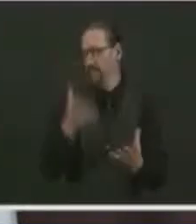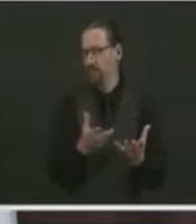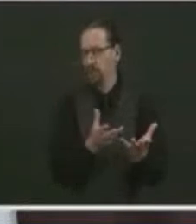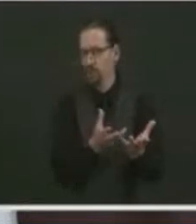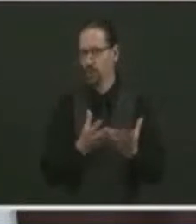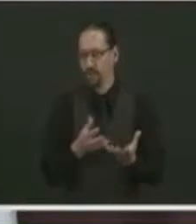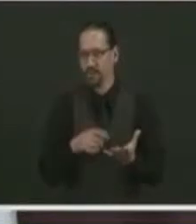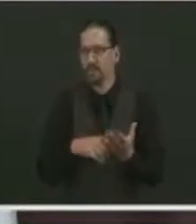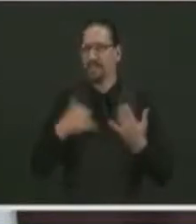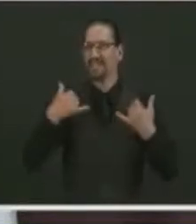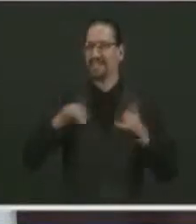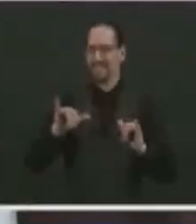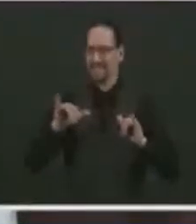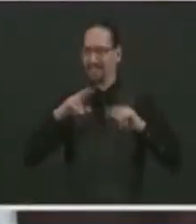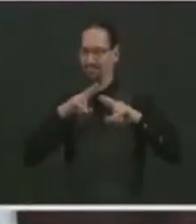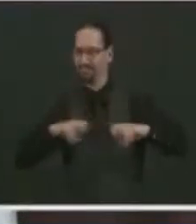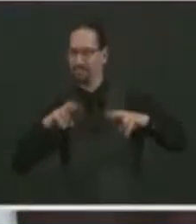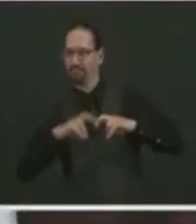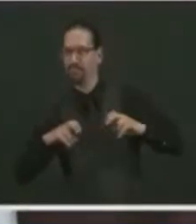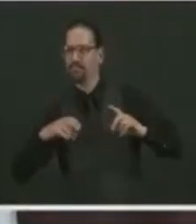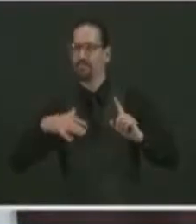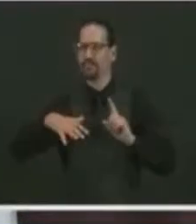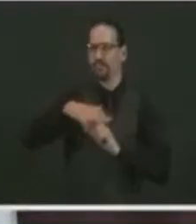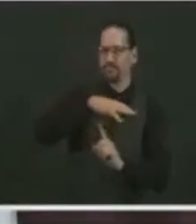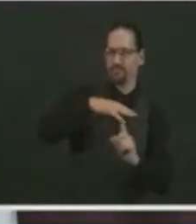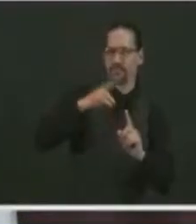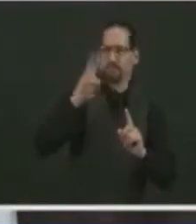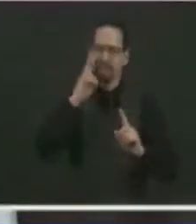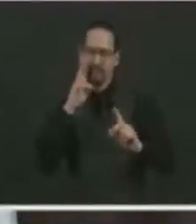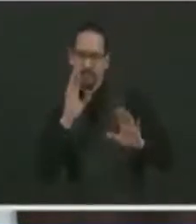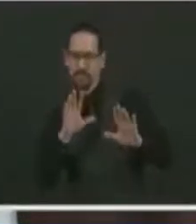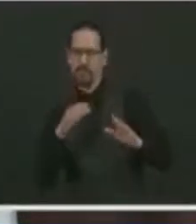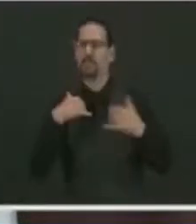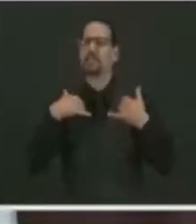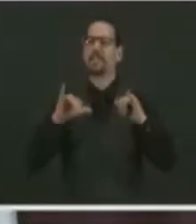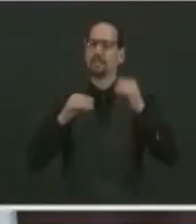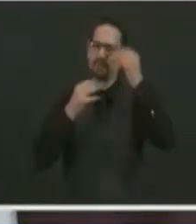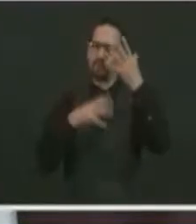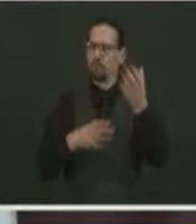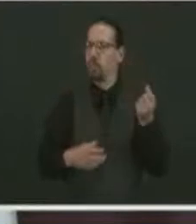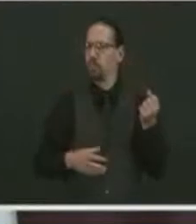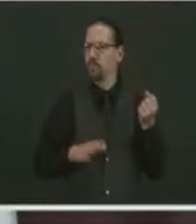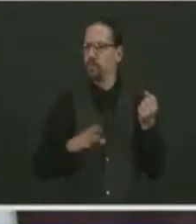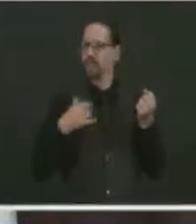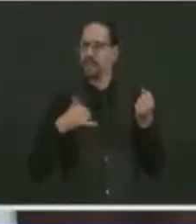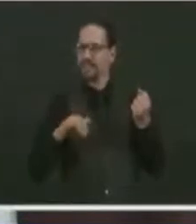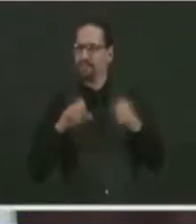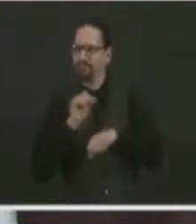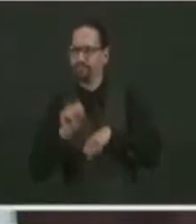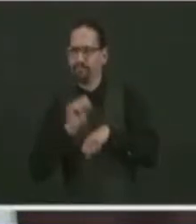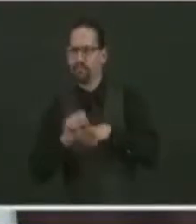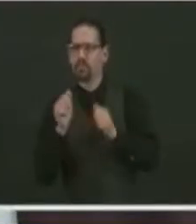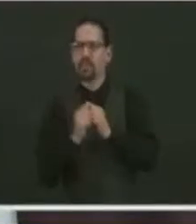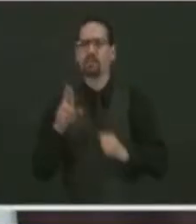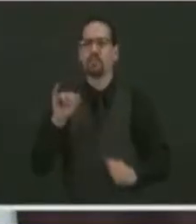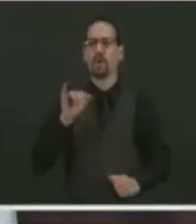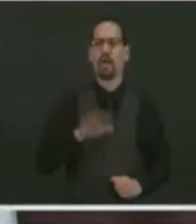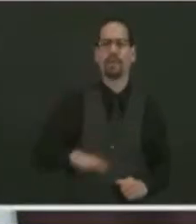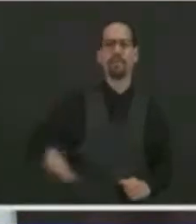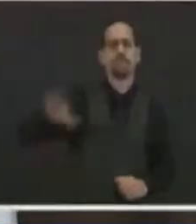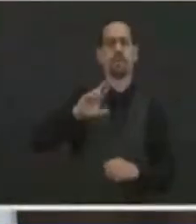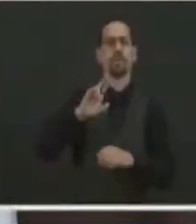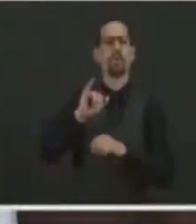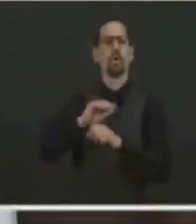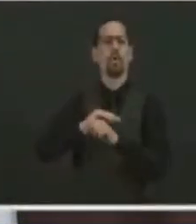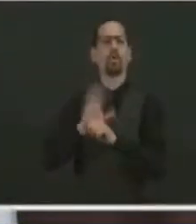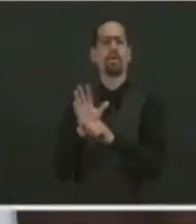setting. We very much appreciate the tremendous work done by the Rhode Island COVID testing and validation task force